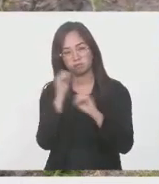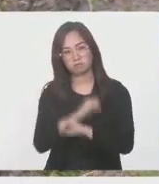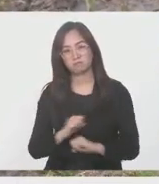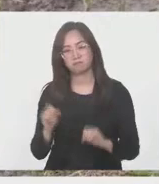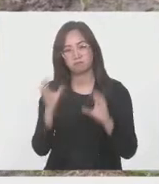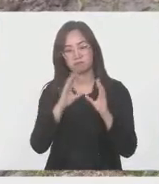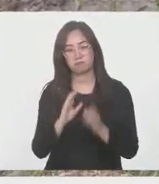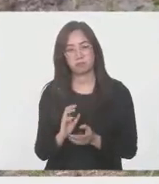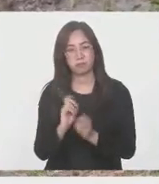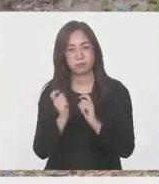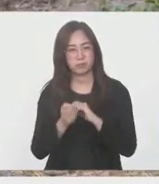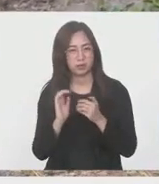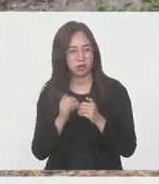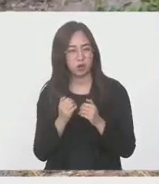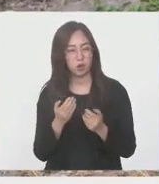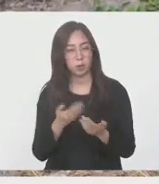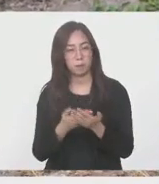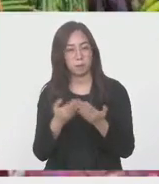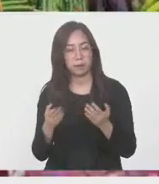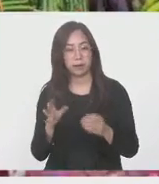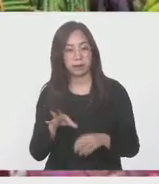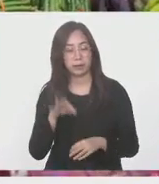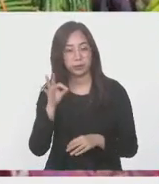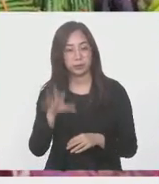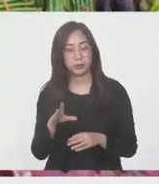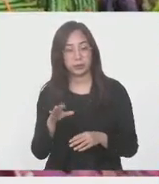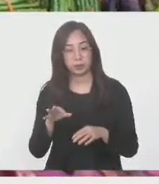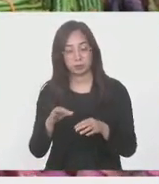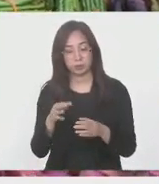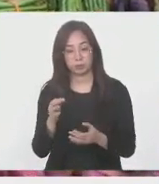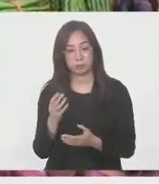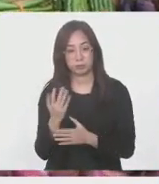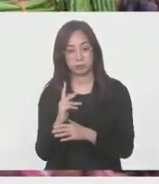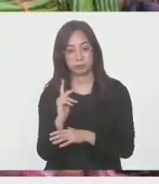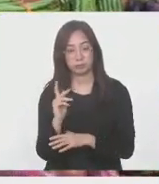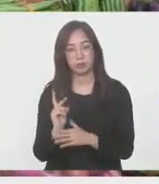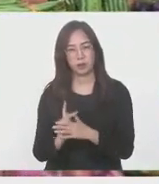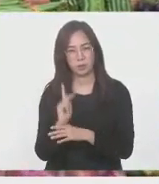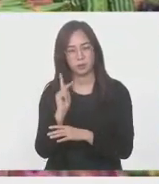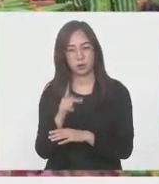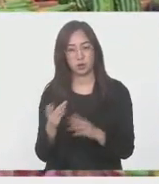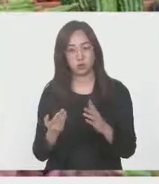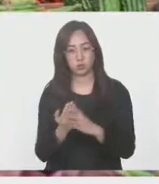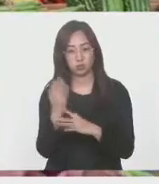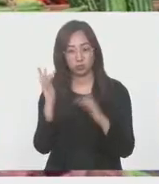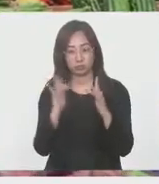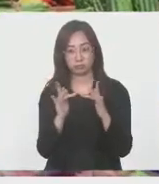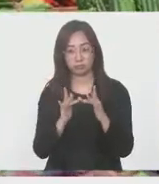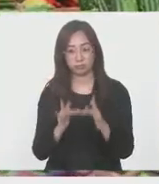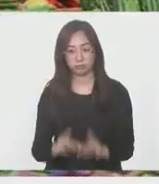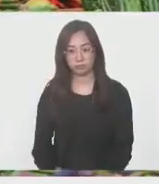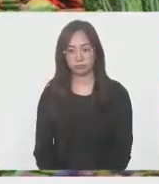by facilitating the purchase and donation of seedlings through an online platform.